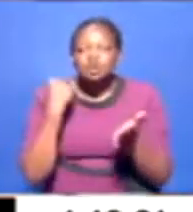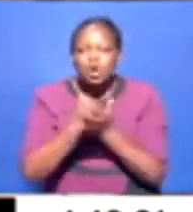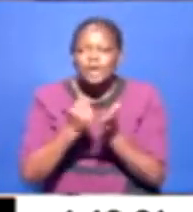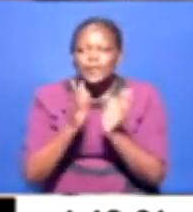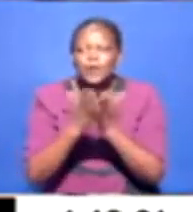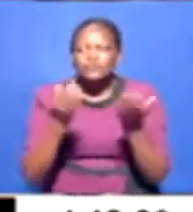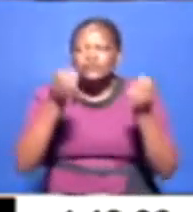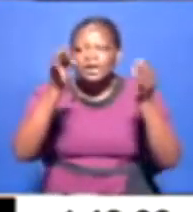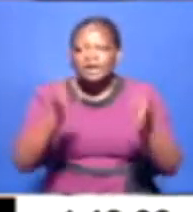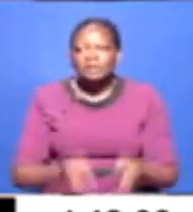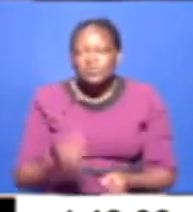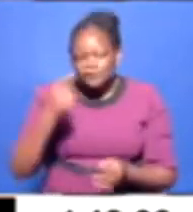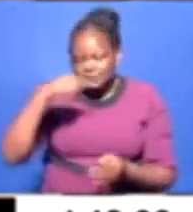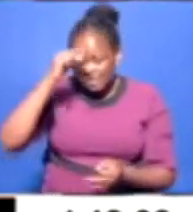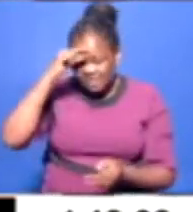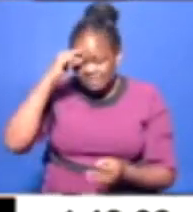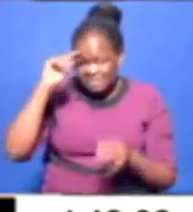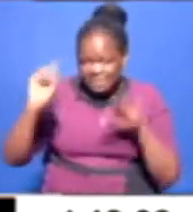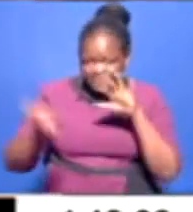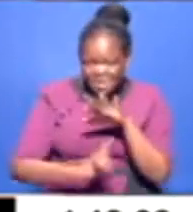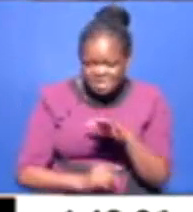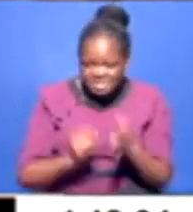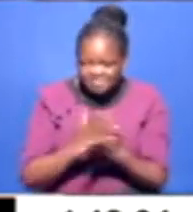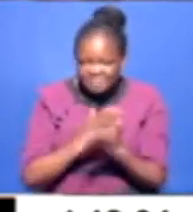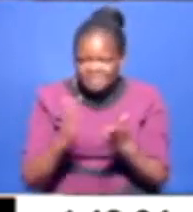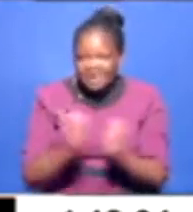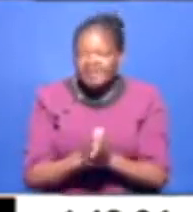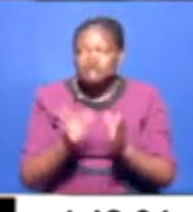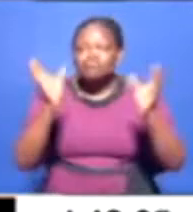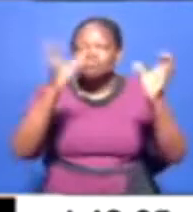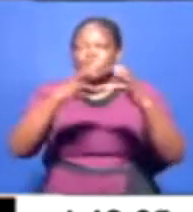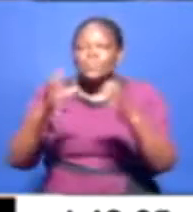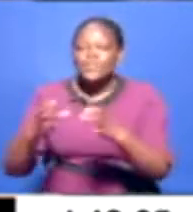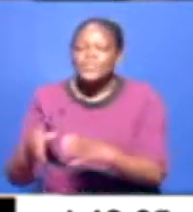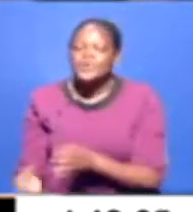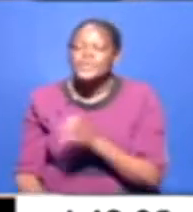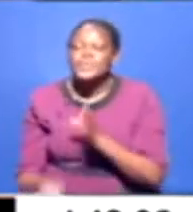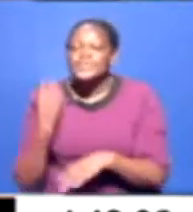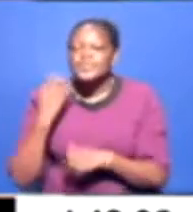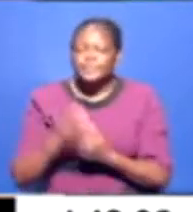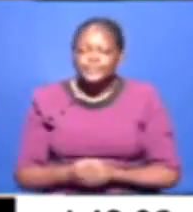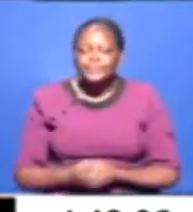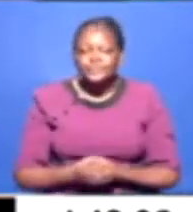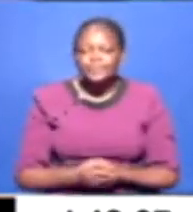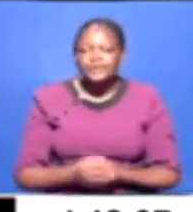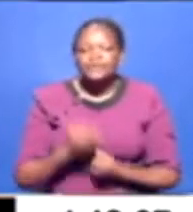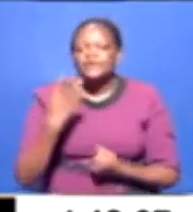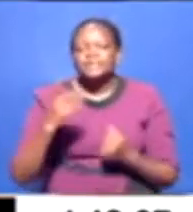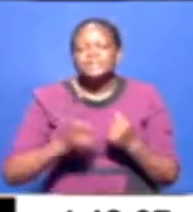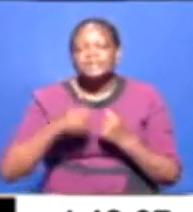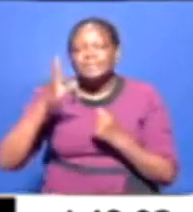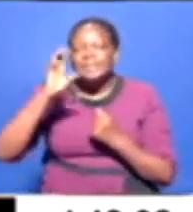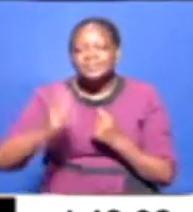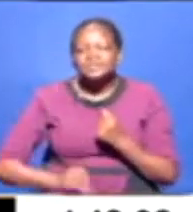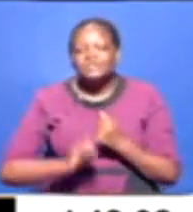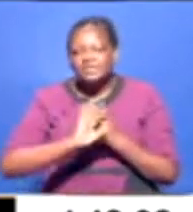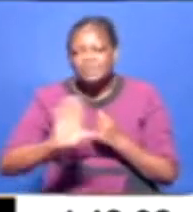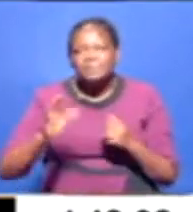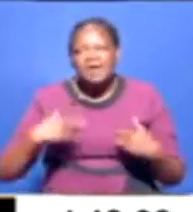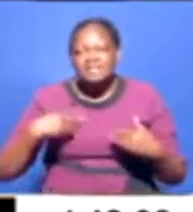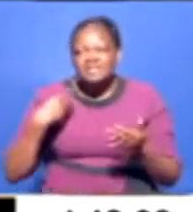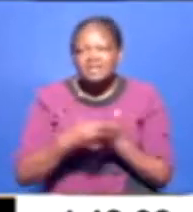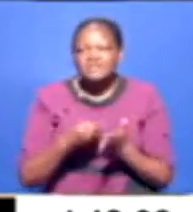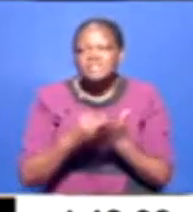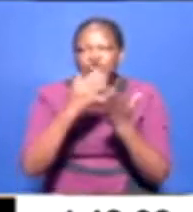account for government ministries, departments and agencies, establishing that just 46% of them had their financial